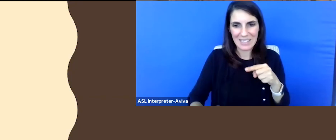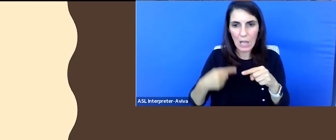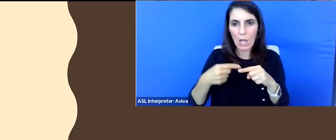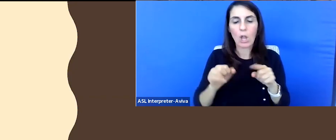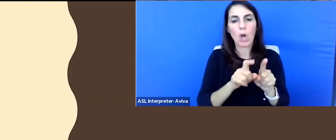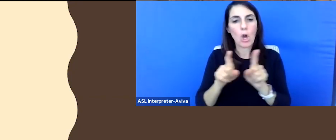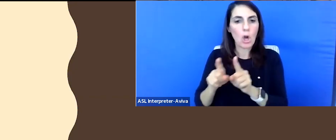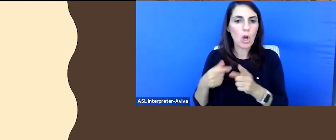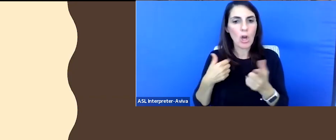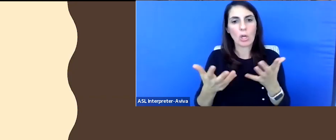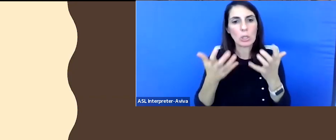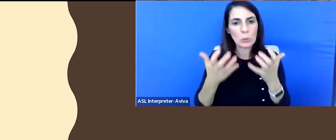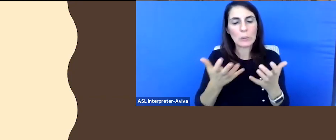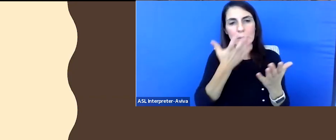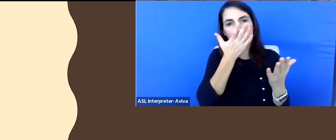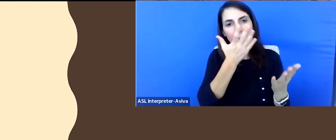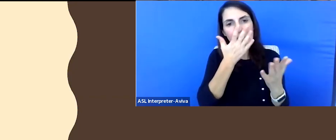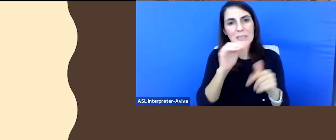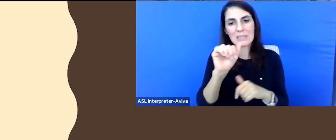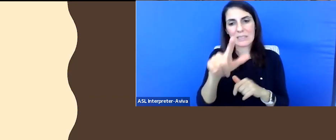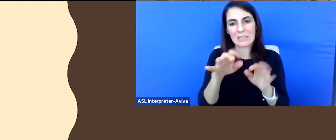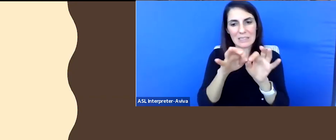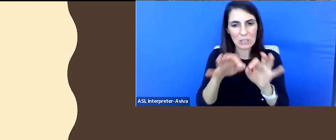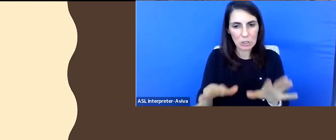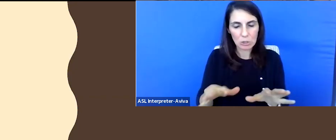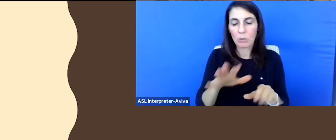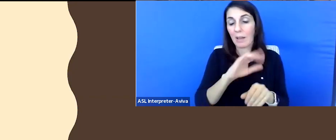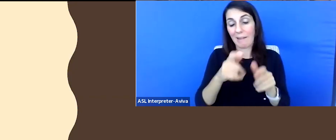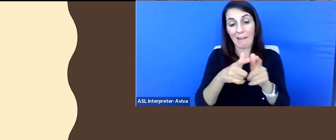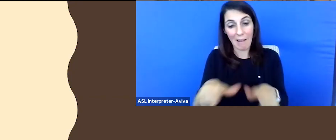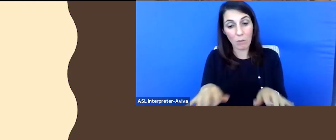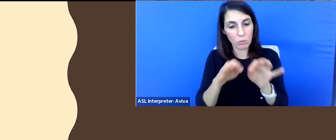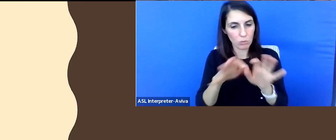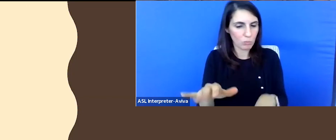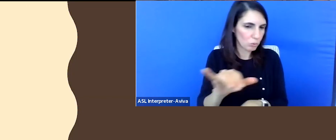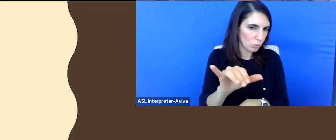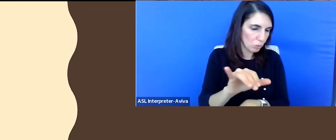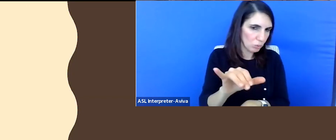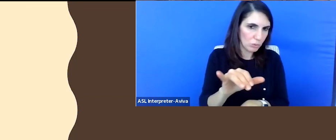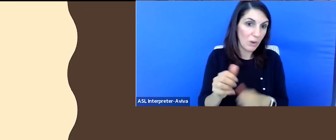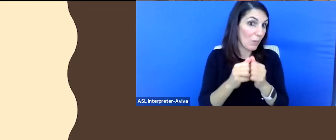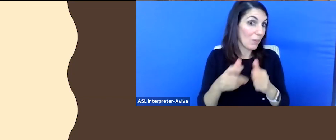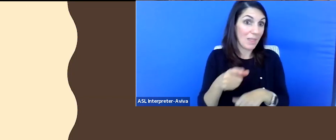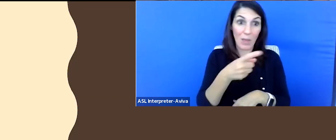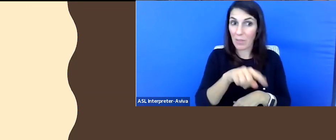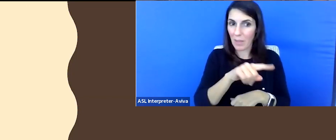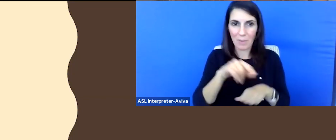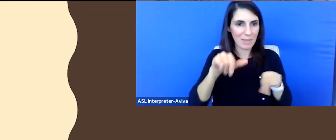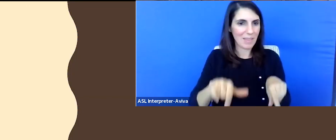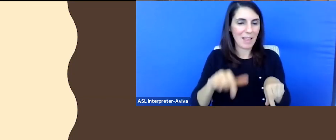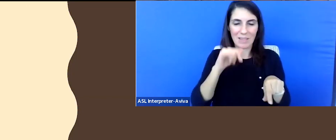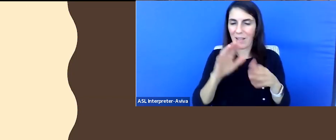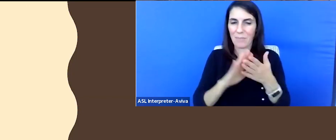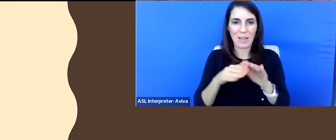Also, I wanted to thank the ASL and language interpreters. Without them, this wouldn't be accessible. Also, our